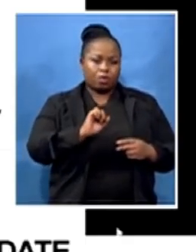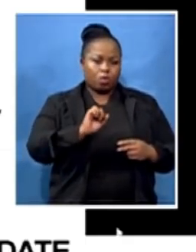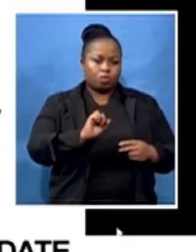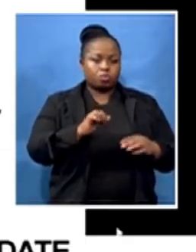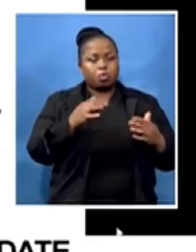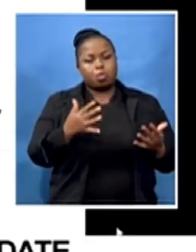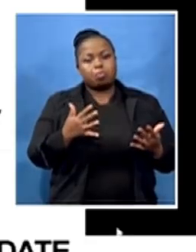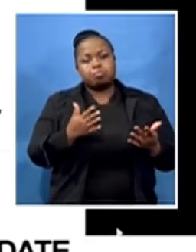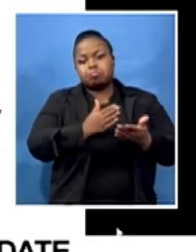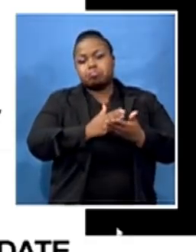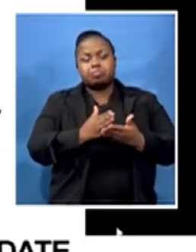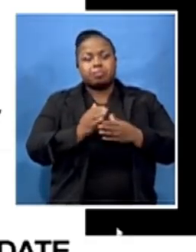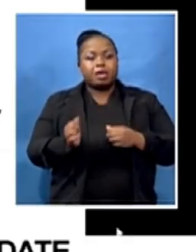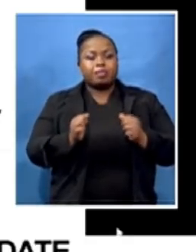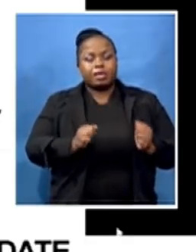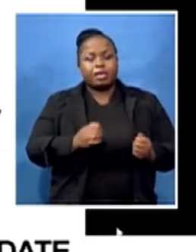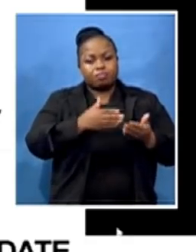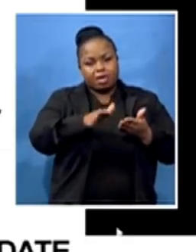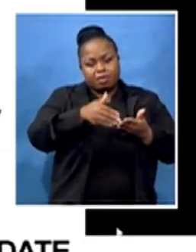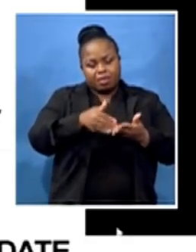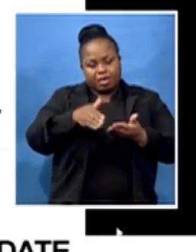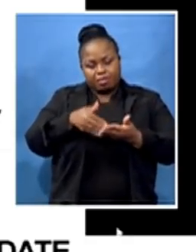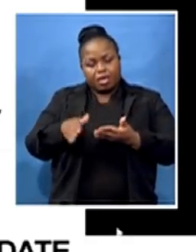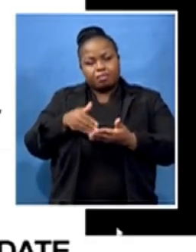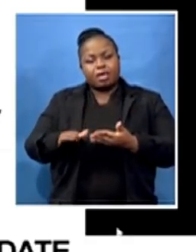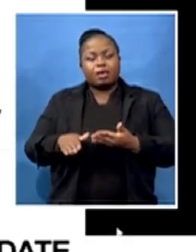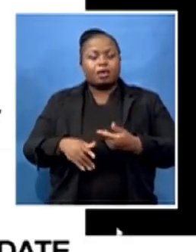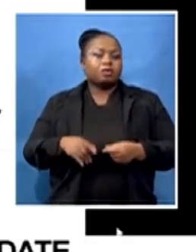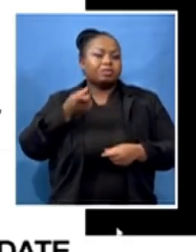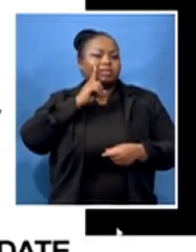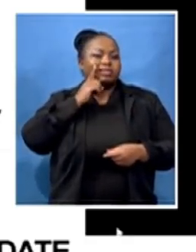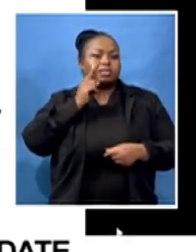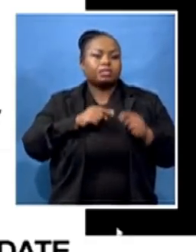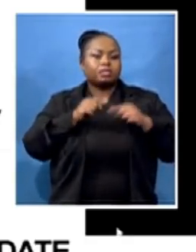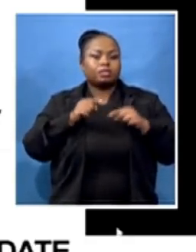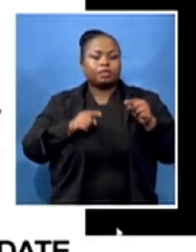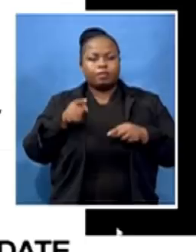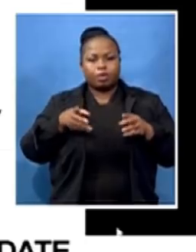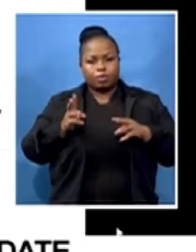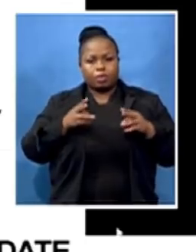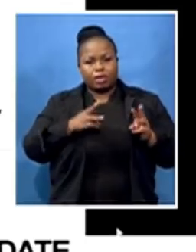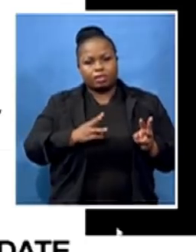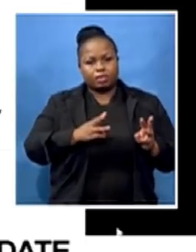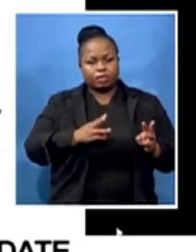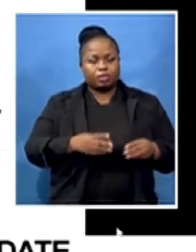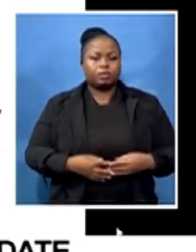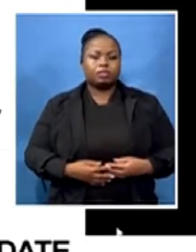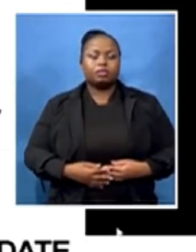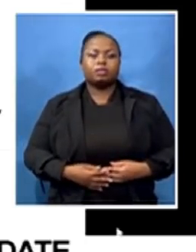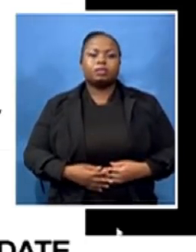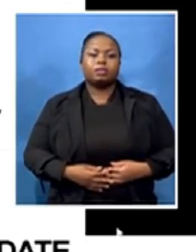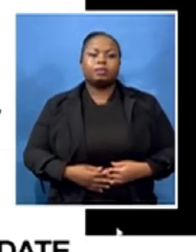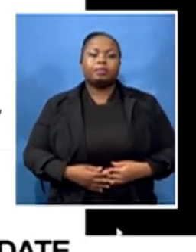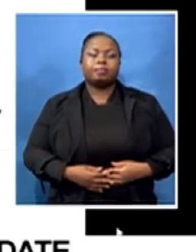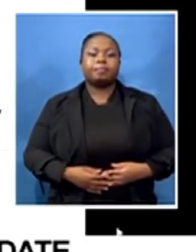trading activities have declined. And of course, some of the businesses, as I say,